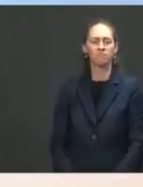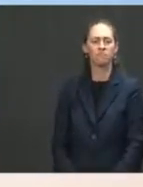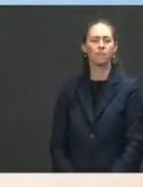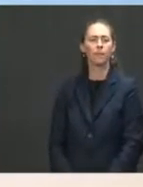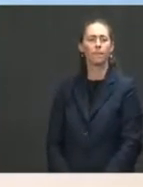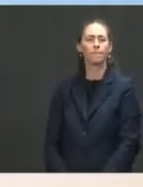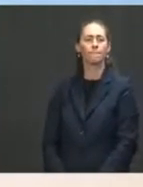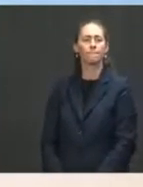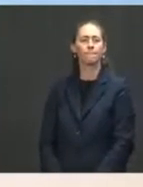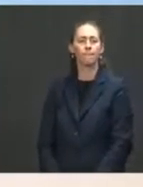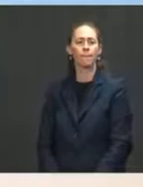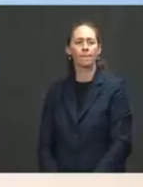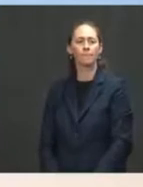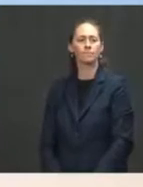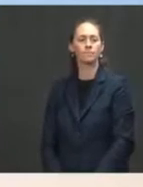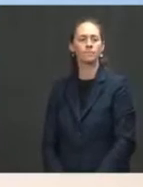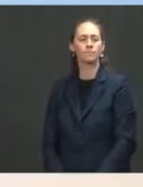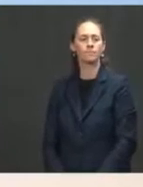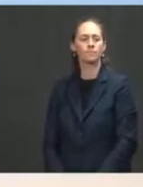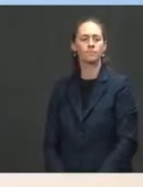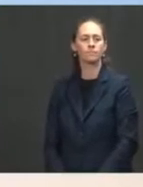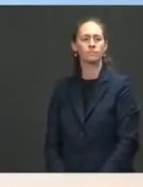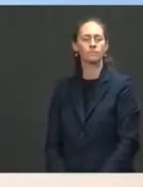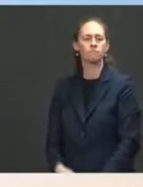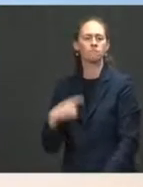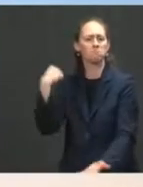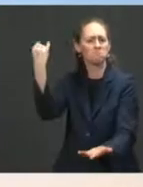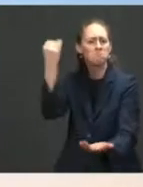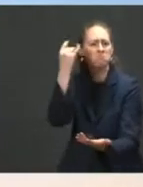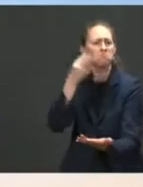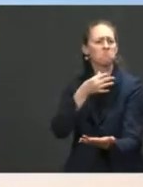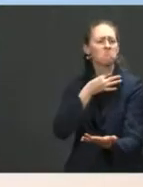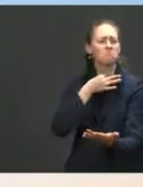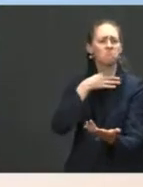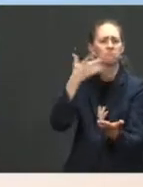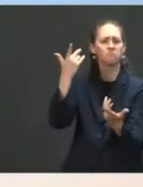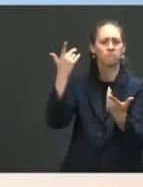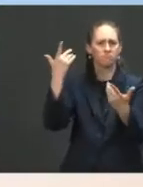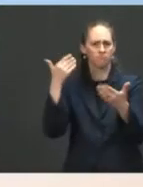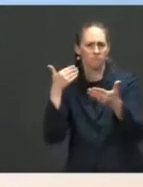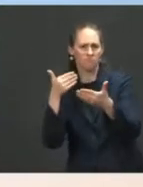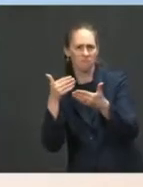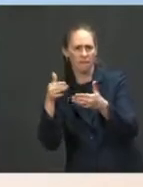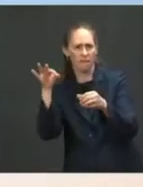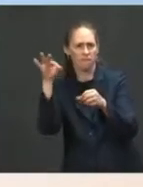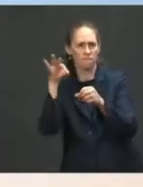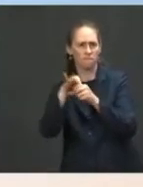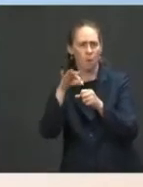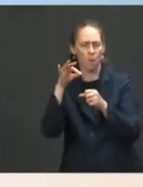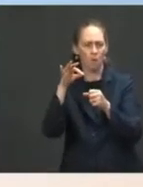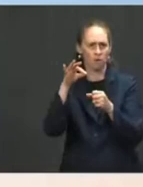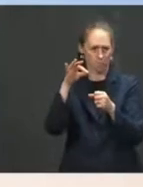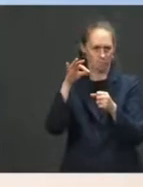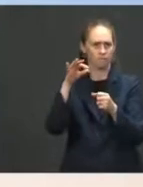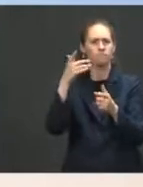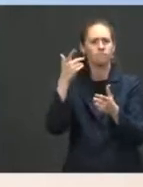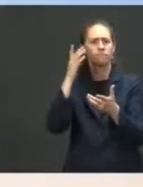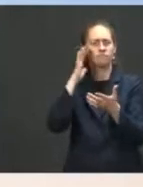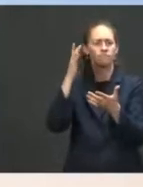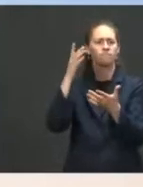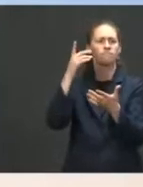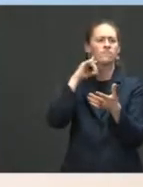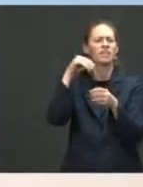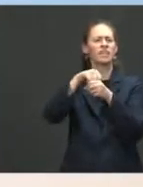the $3.5 trillion budget blueprint? And why not just do the bipartisan deal